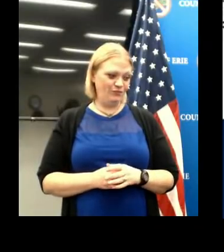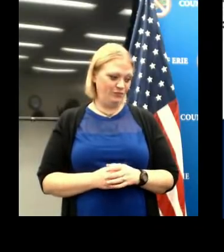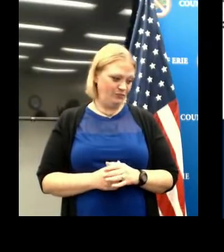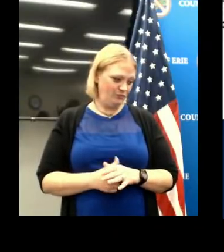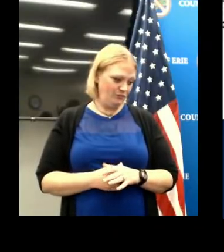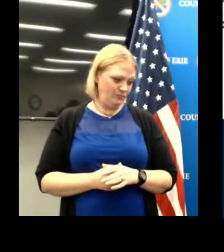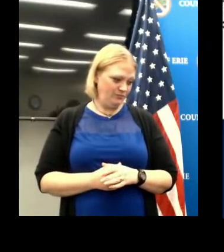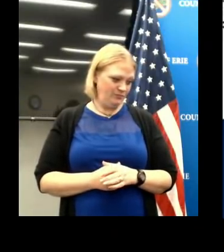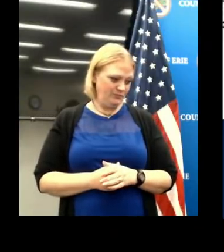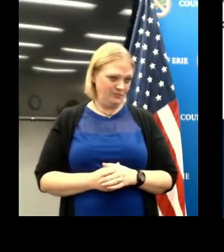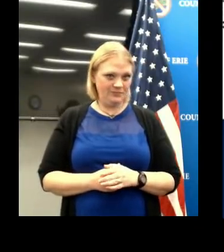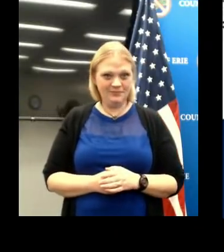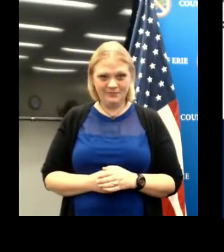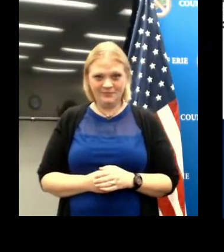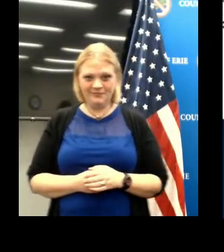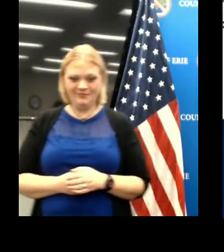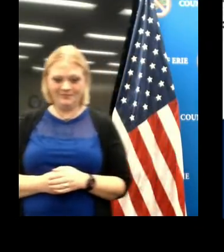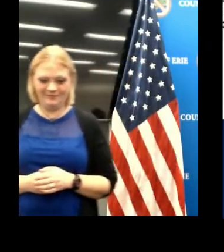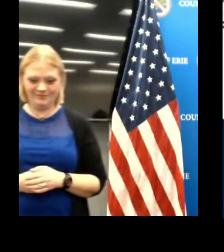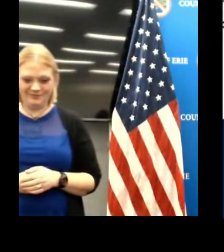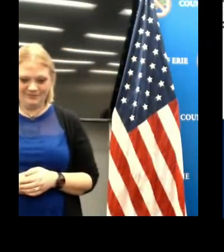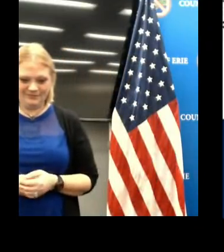There you go.